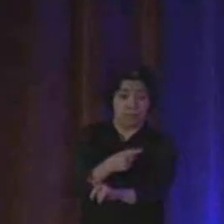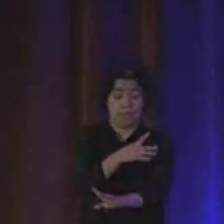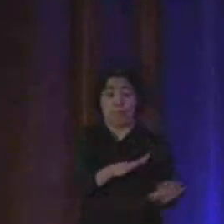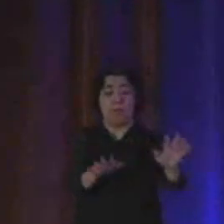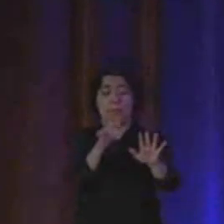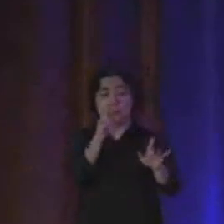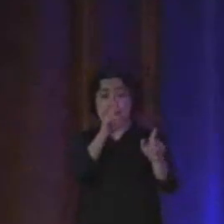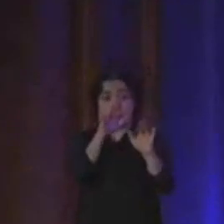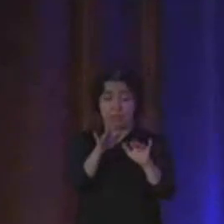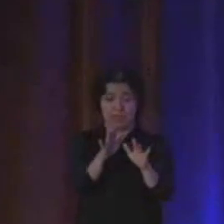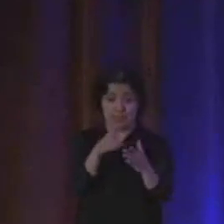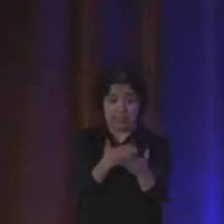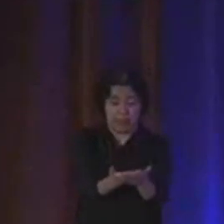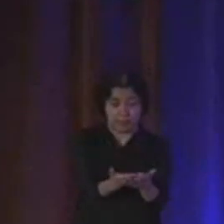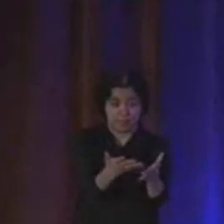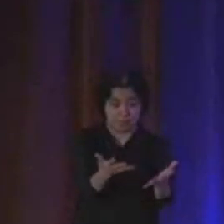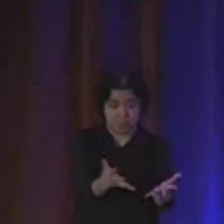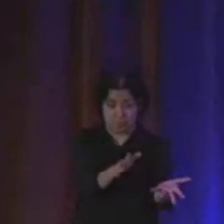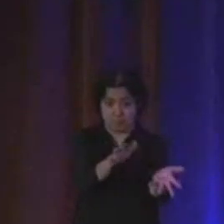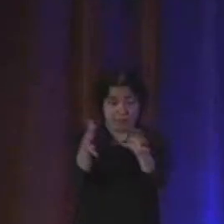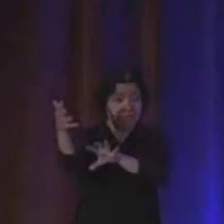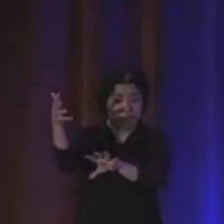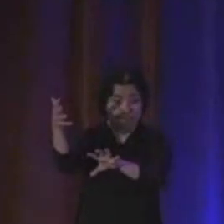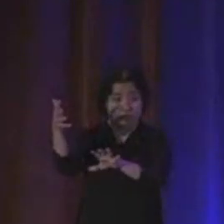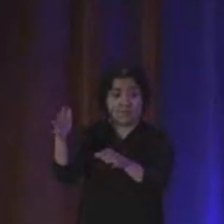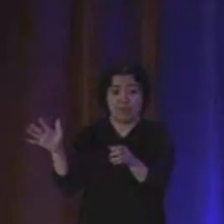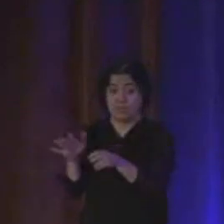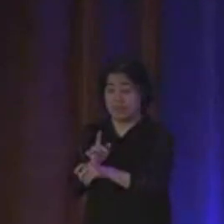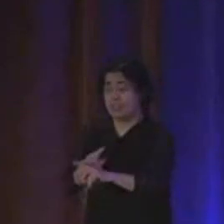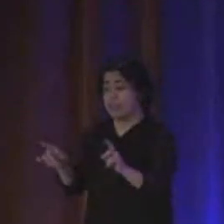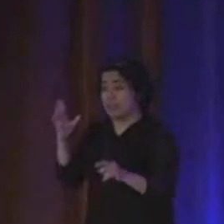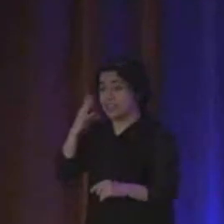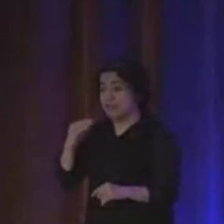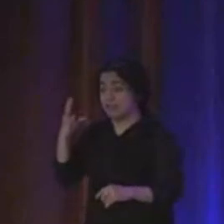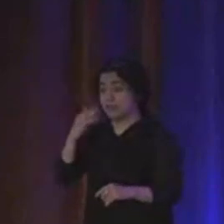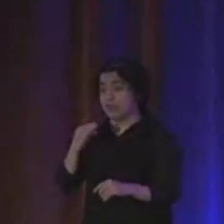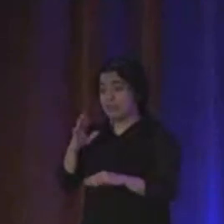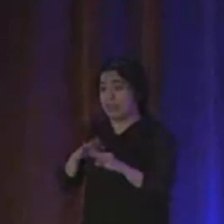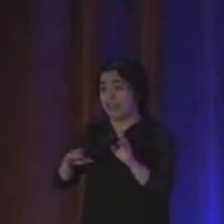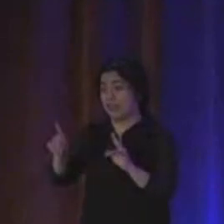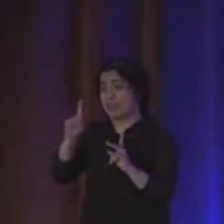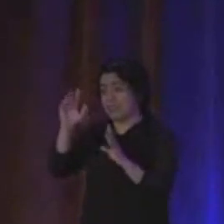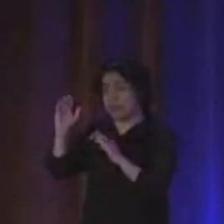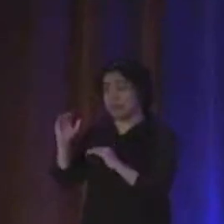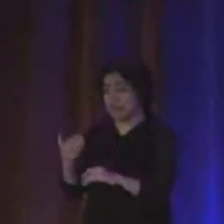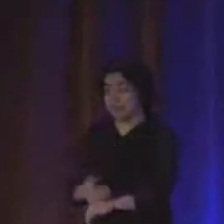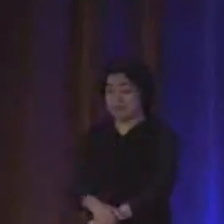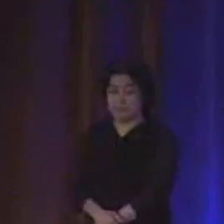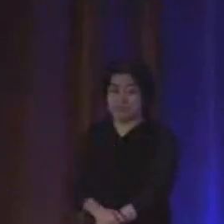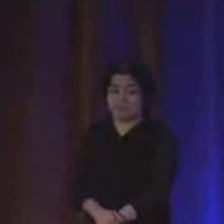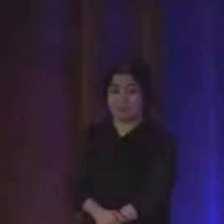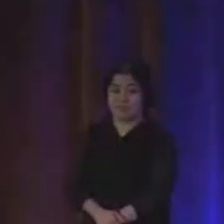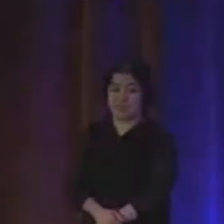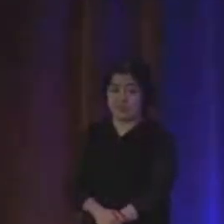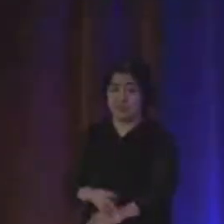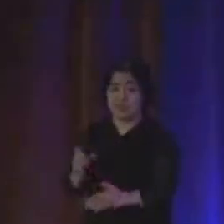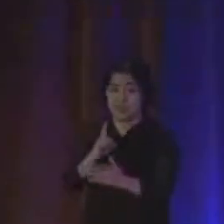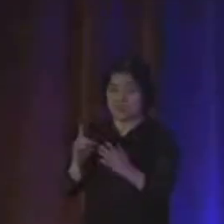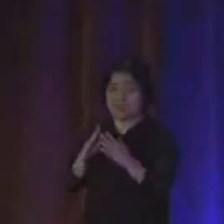carnival and with a completely different experience than you wanted. And